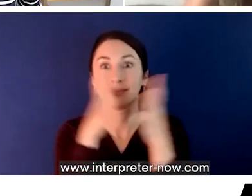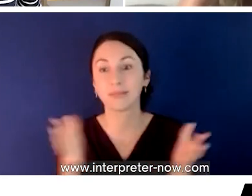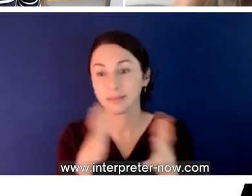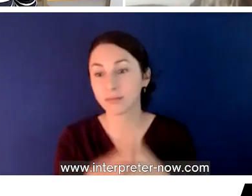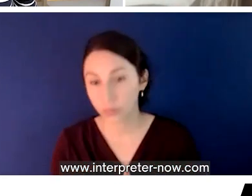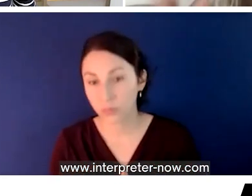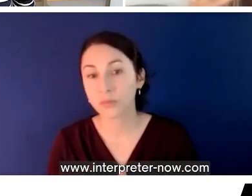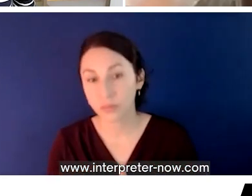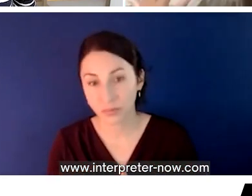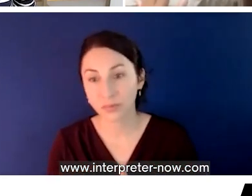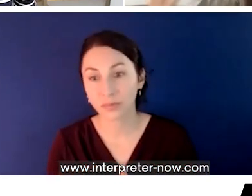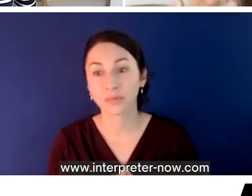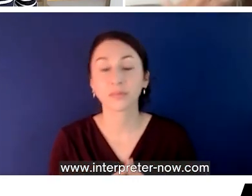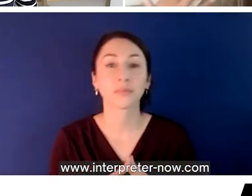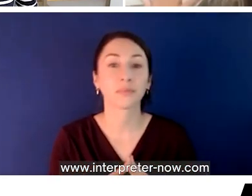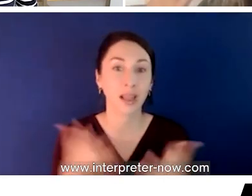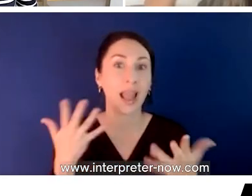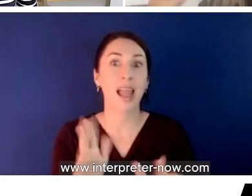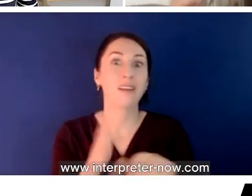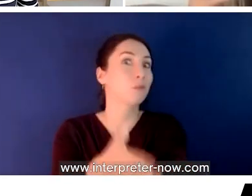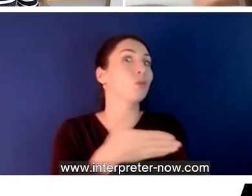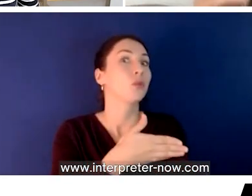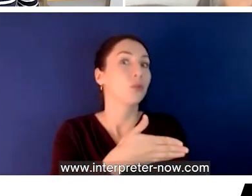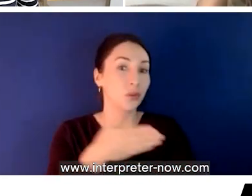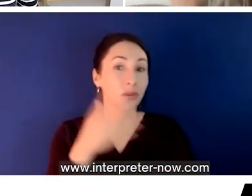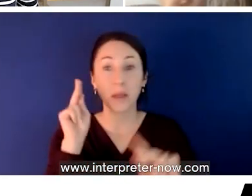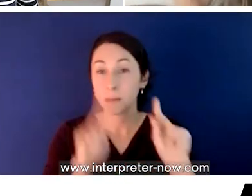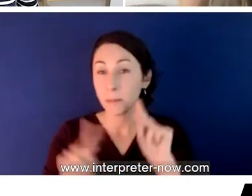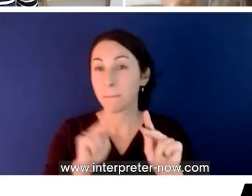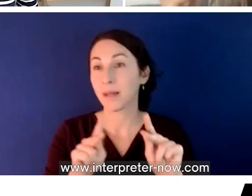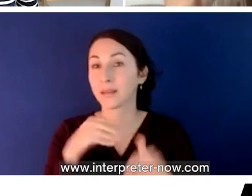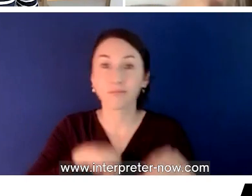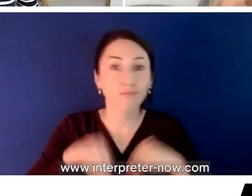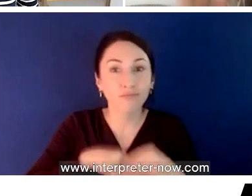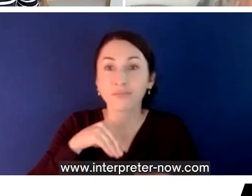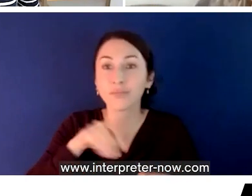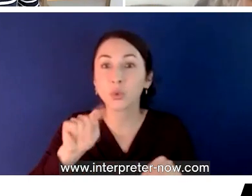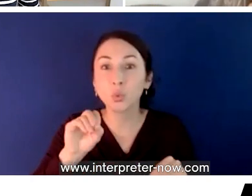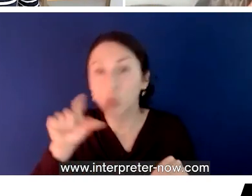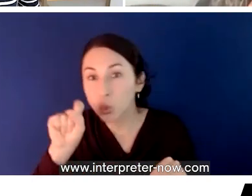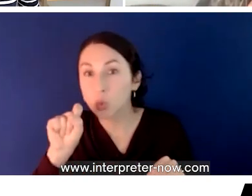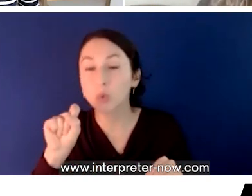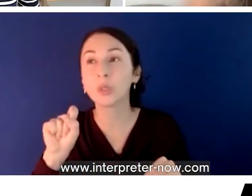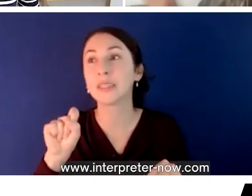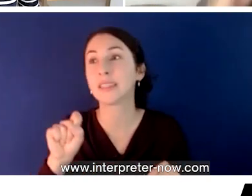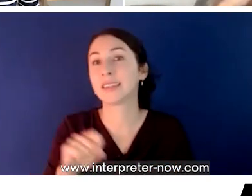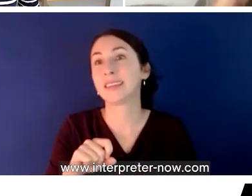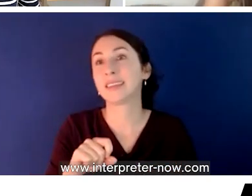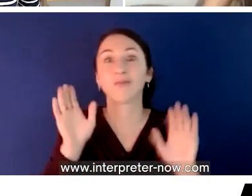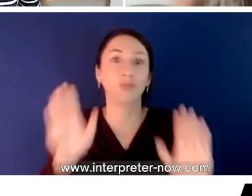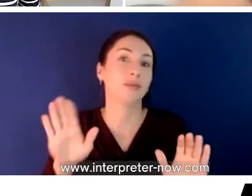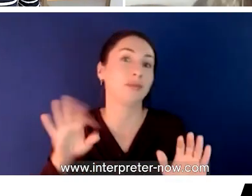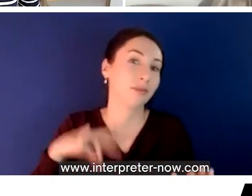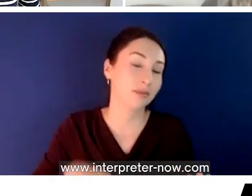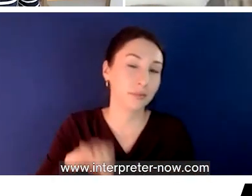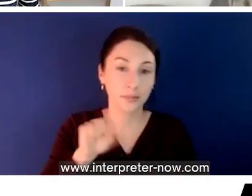gotten so much better. And like, and I feel like people have walked away with tools that have been just really, really